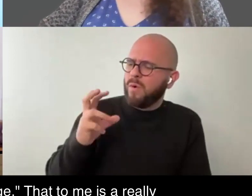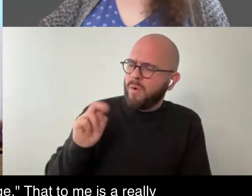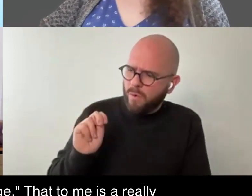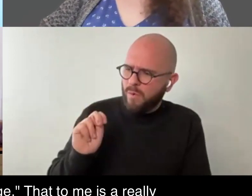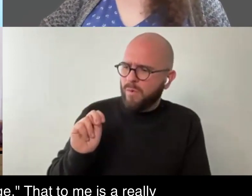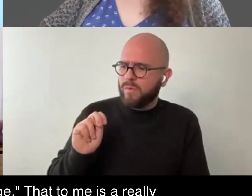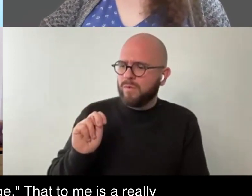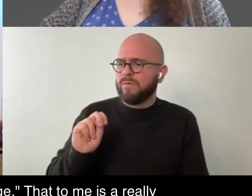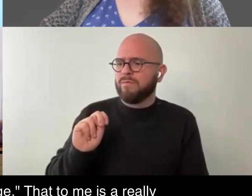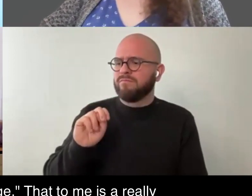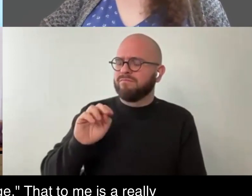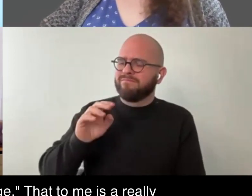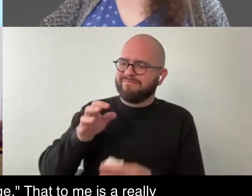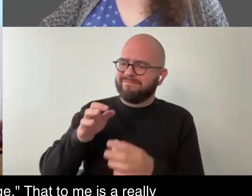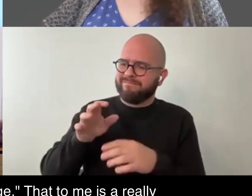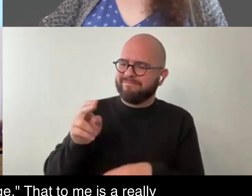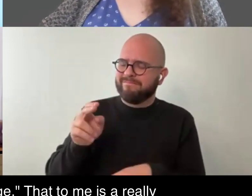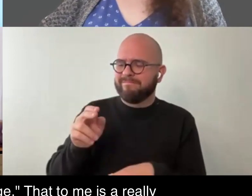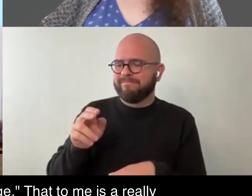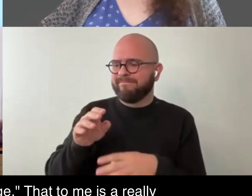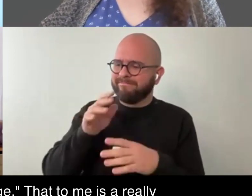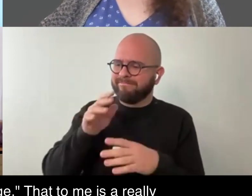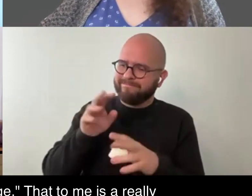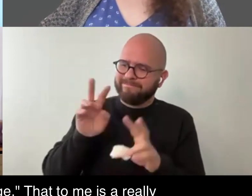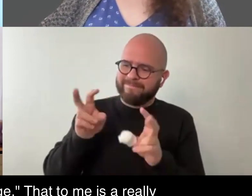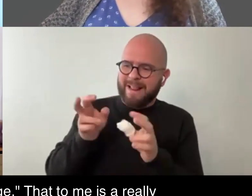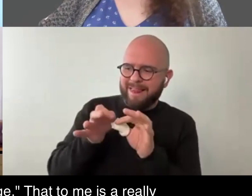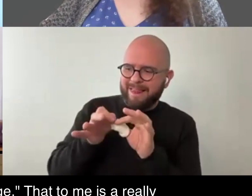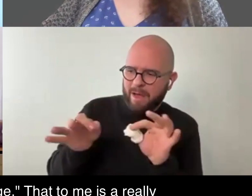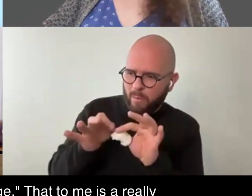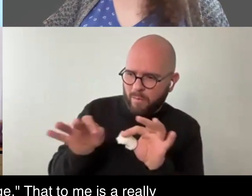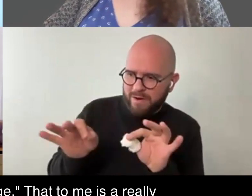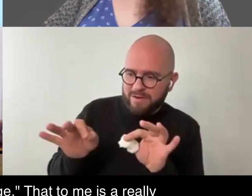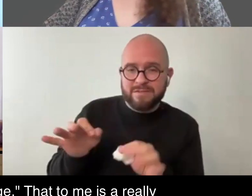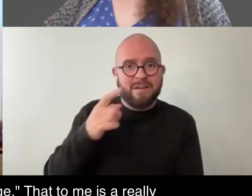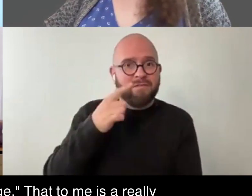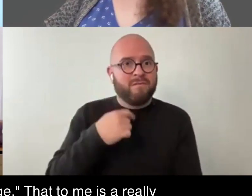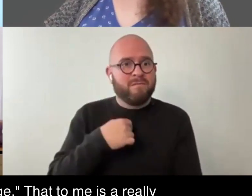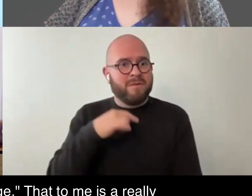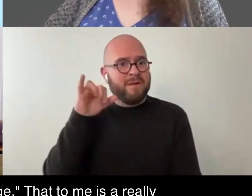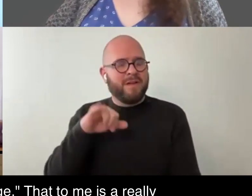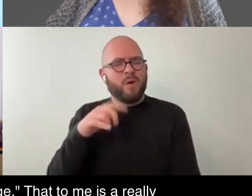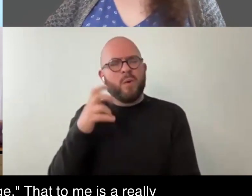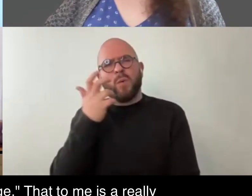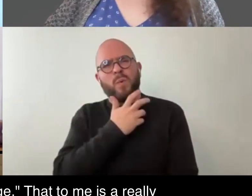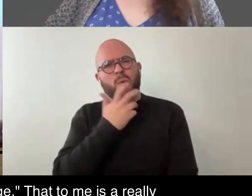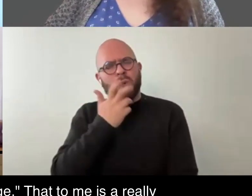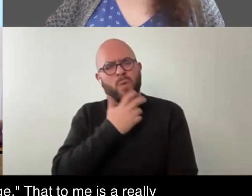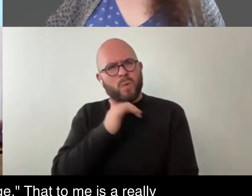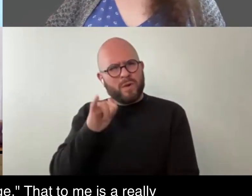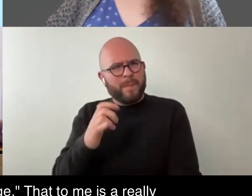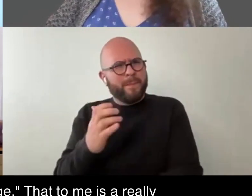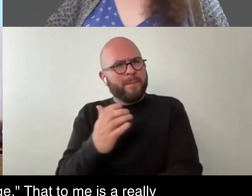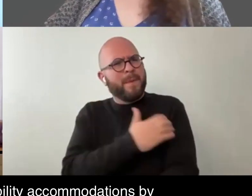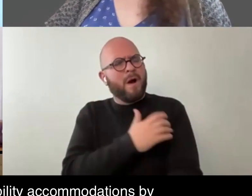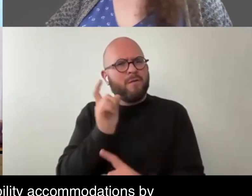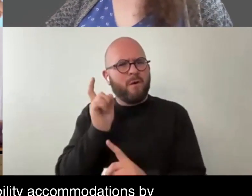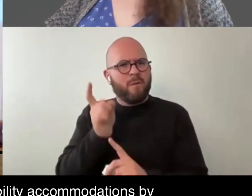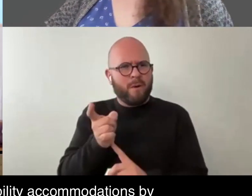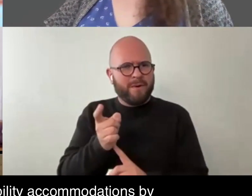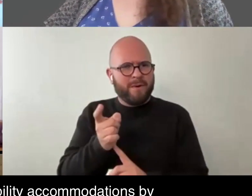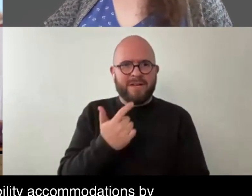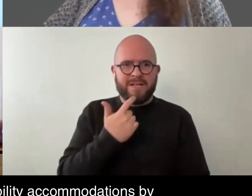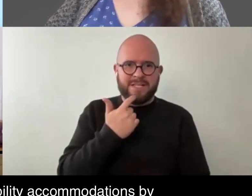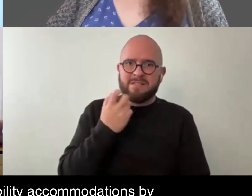native language. That to me is a really powerful, provocative moment that says, actually, if